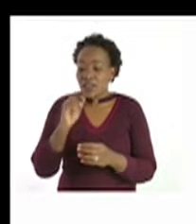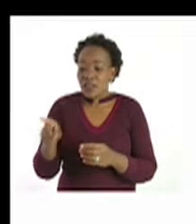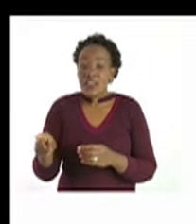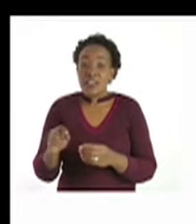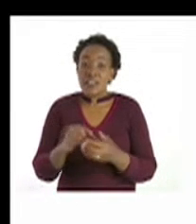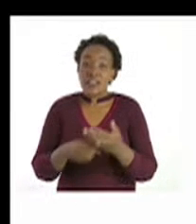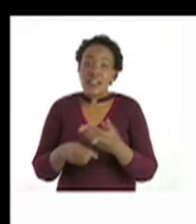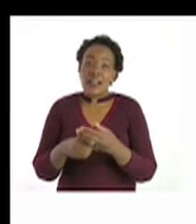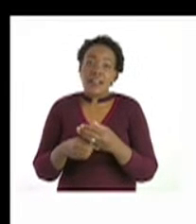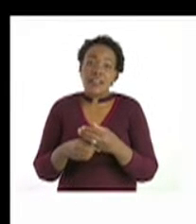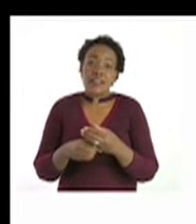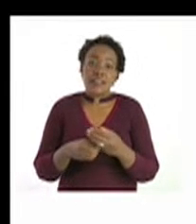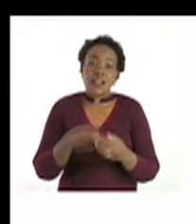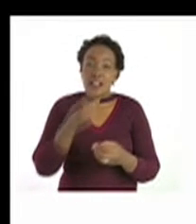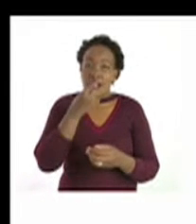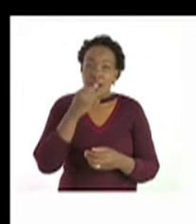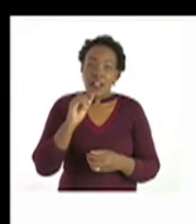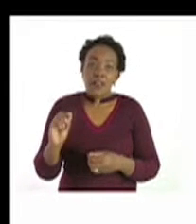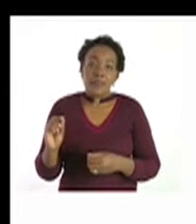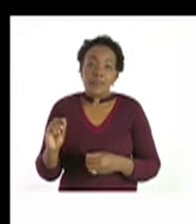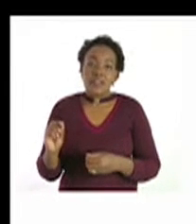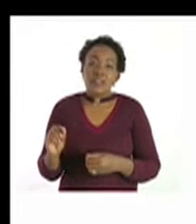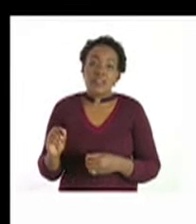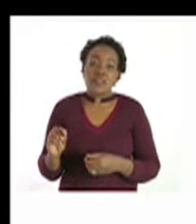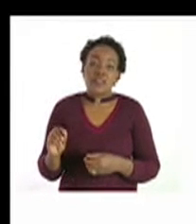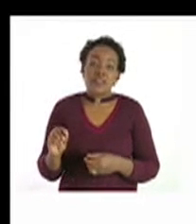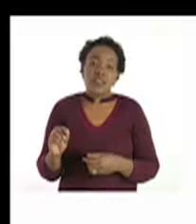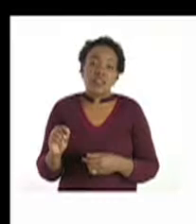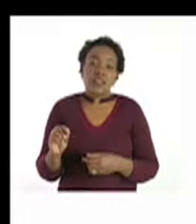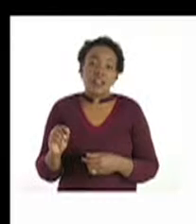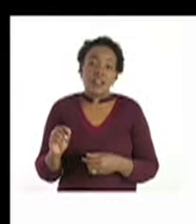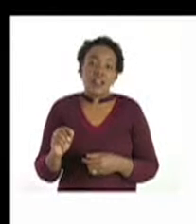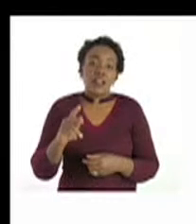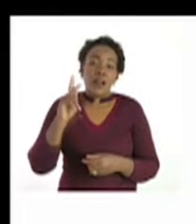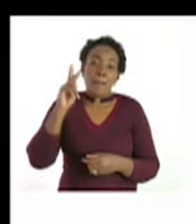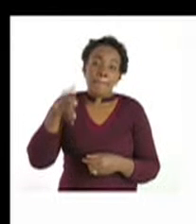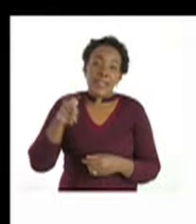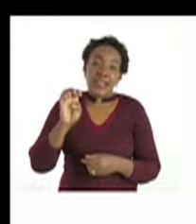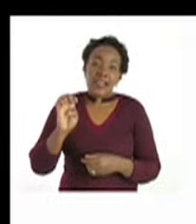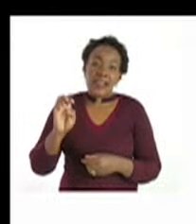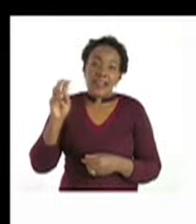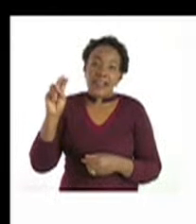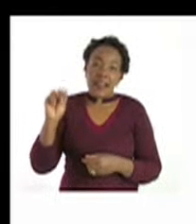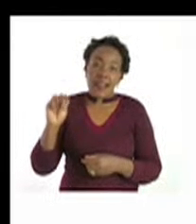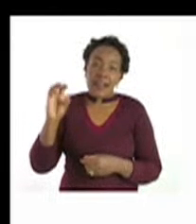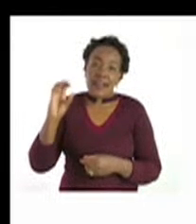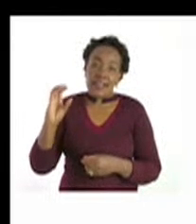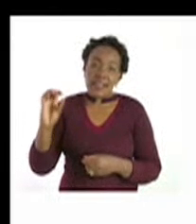Hair pencils. So it's supposed to be hair